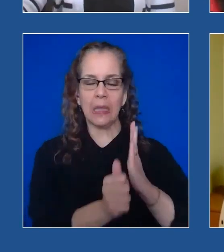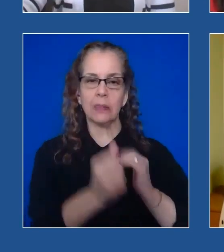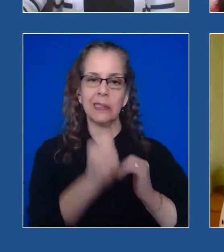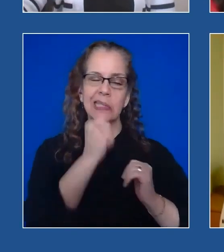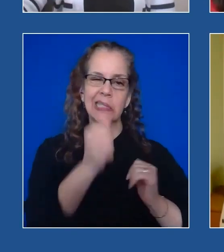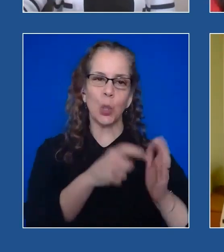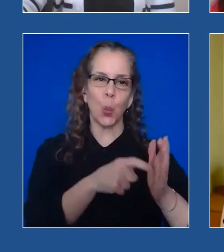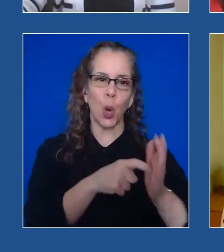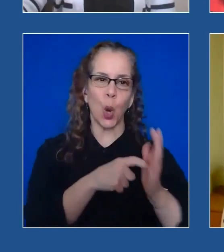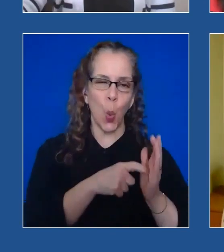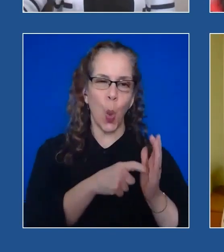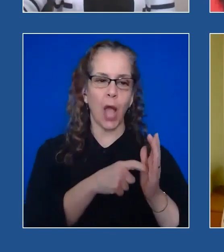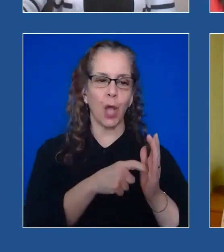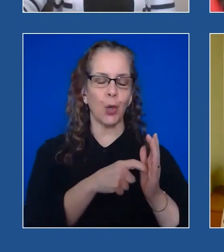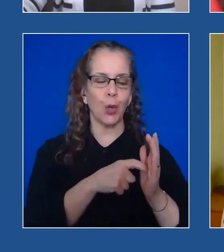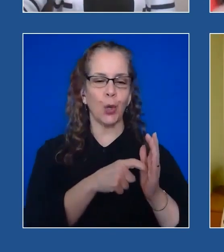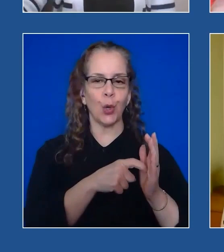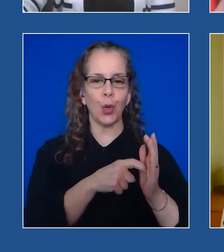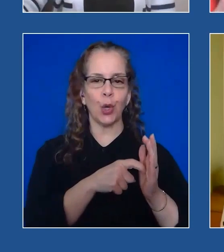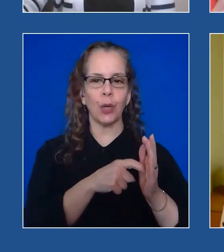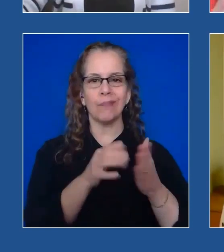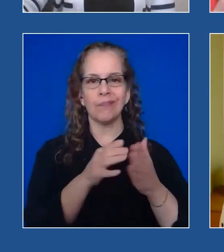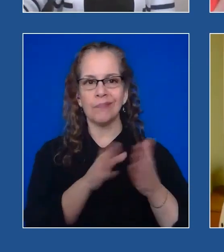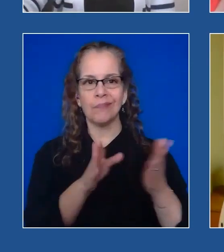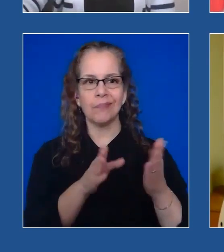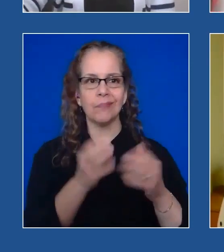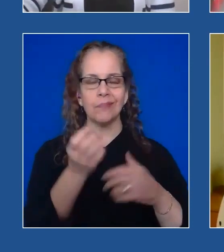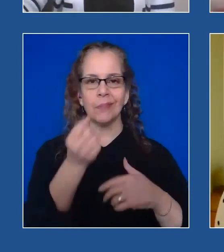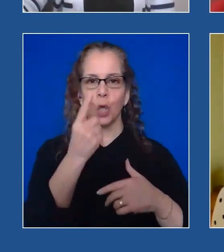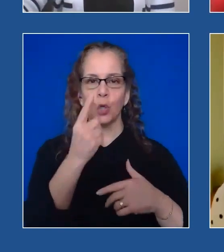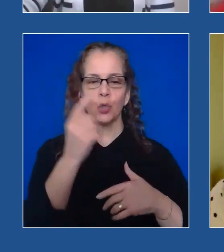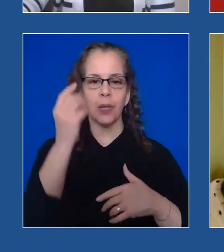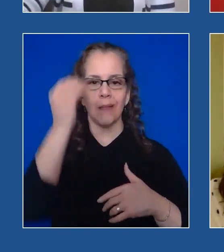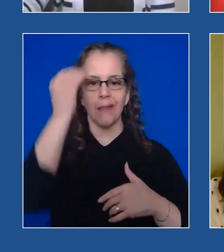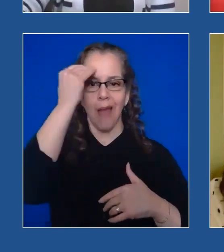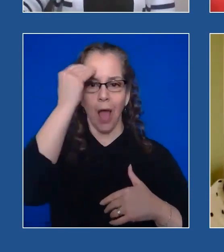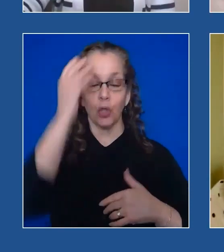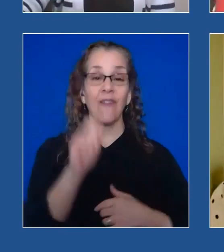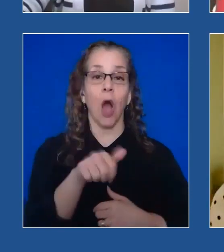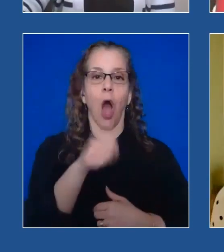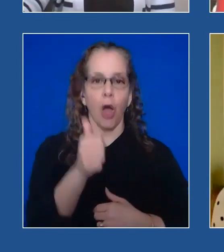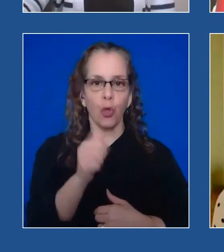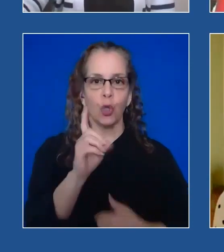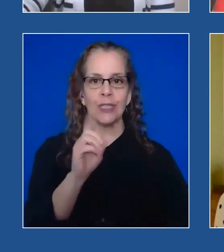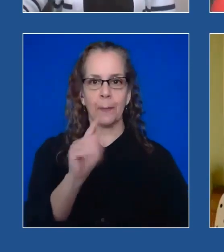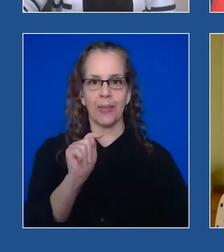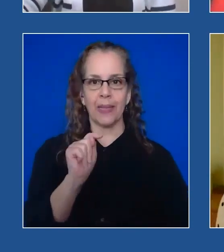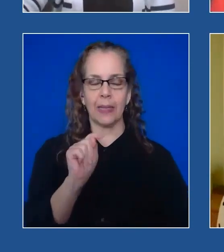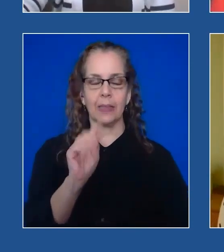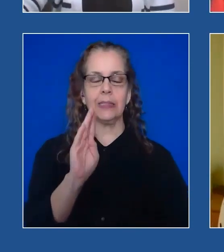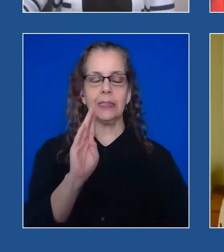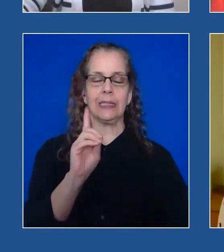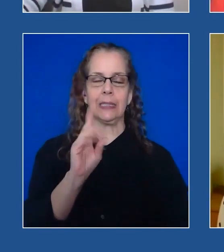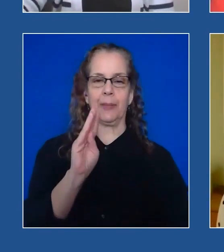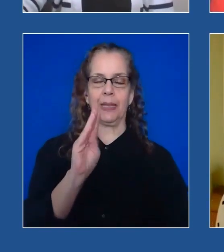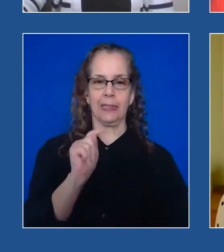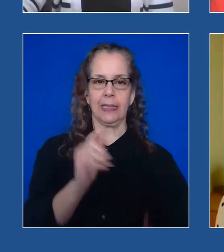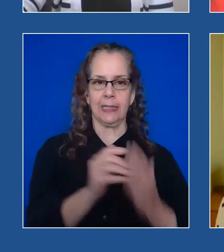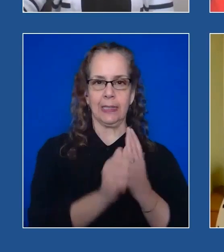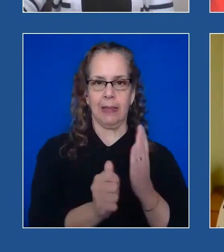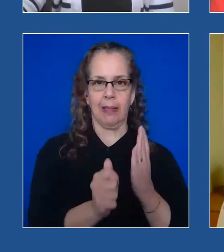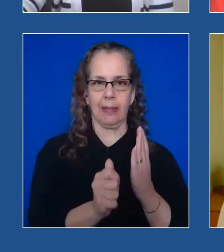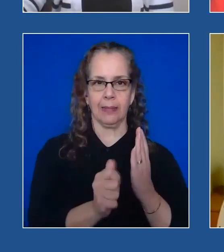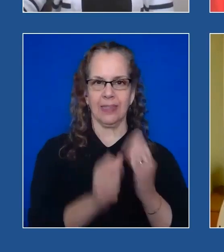baseline knowledge or a baseline understanding of other DBT skills, knowing that they often build on each other. And so the skills that we